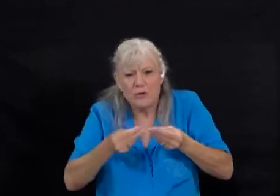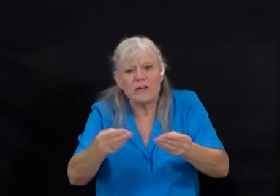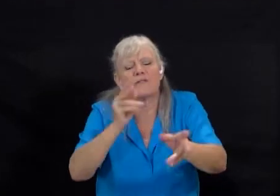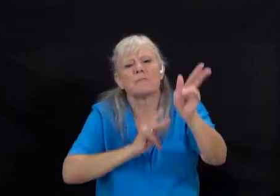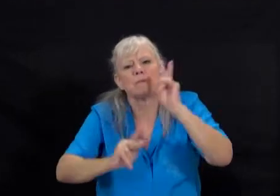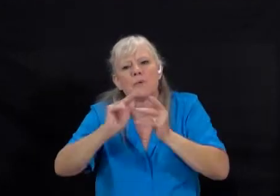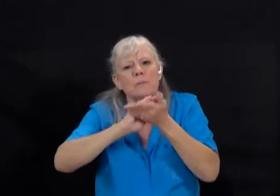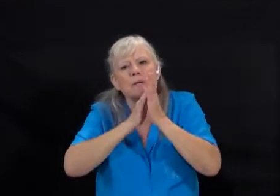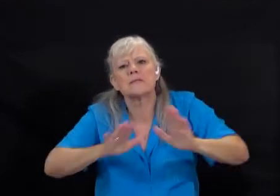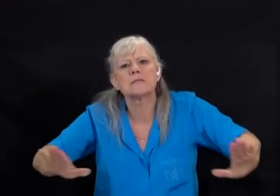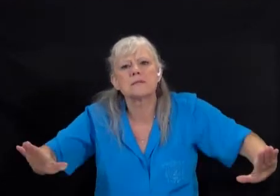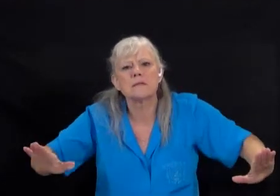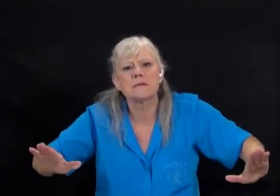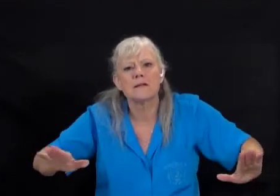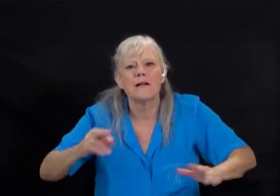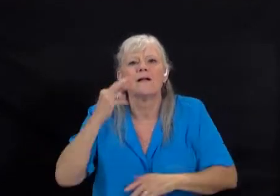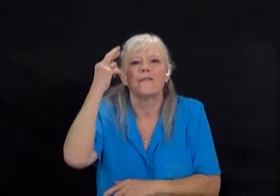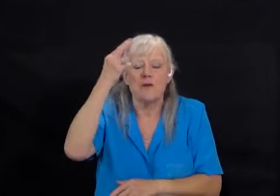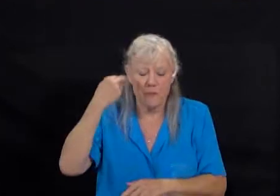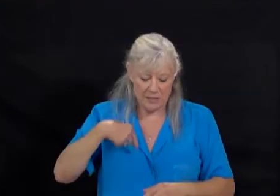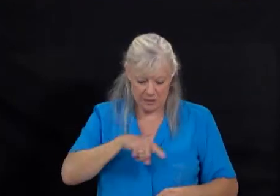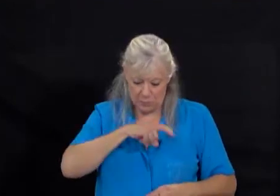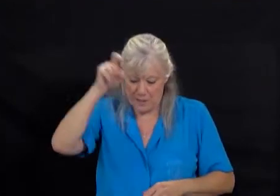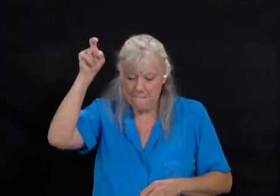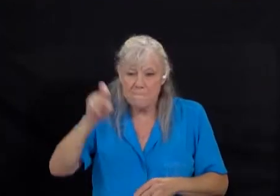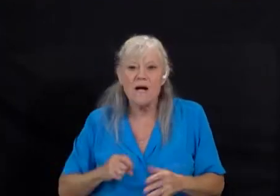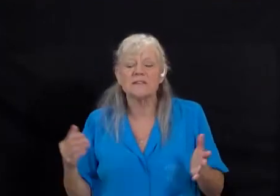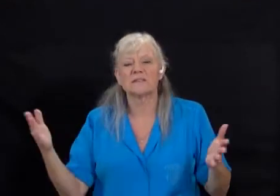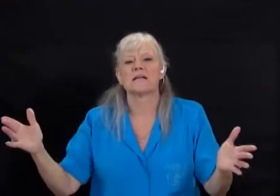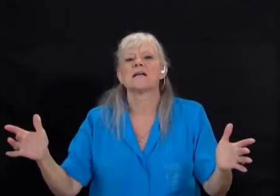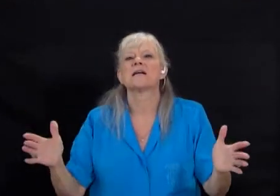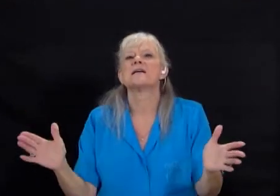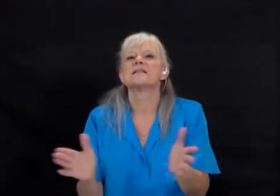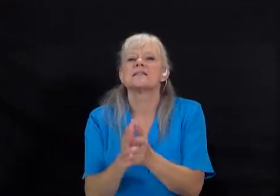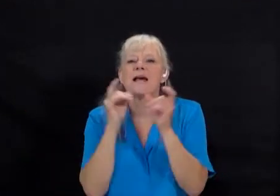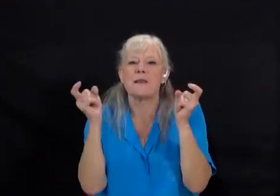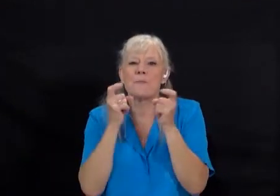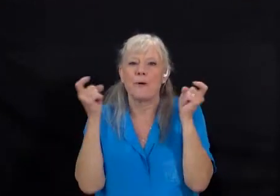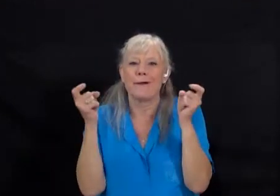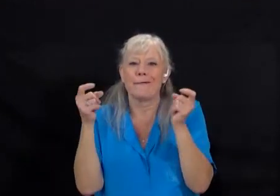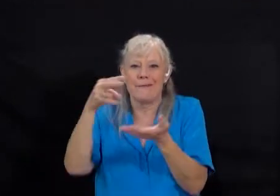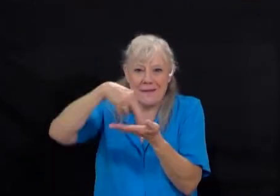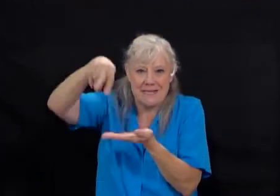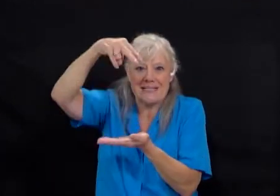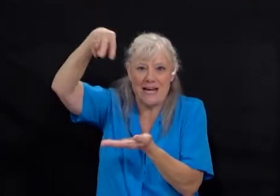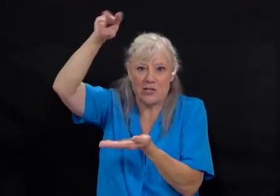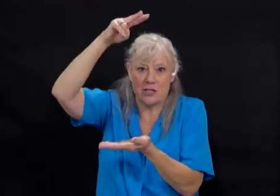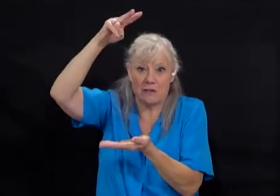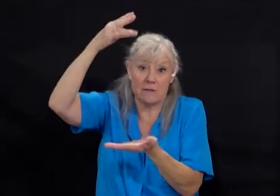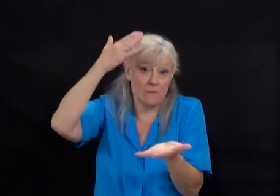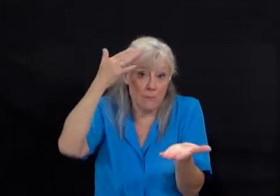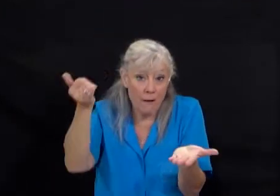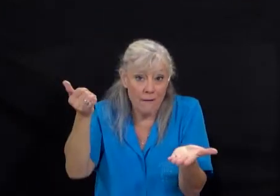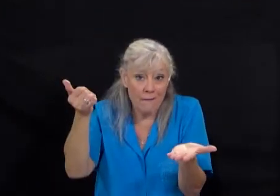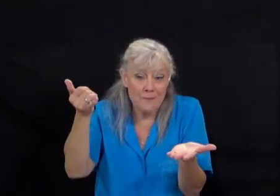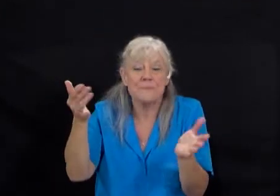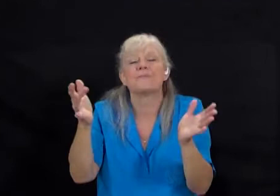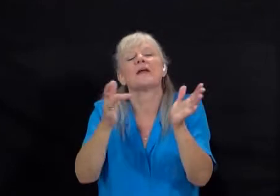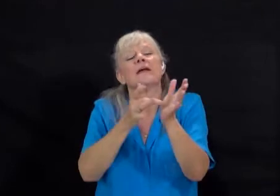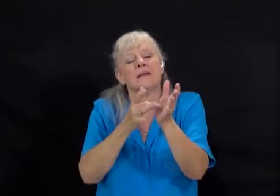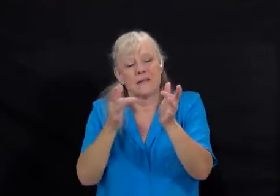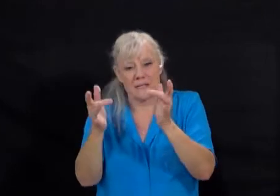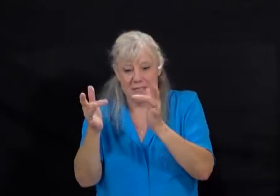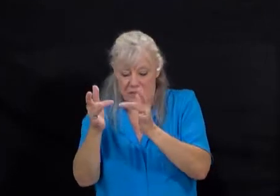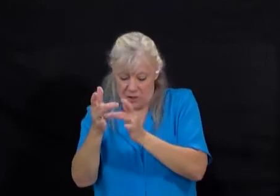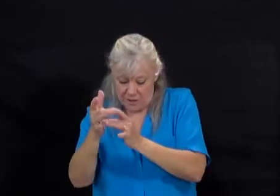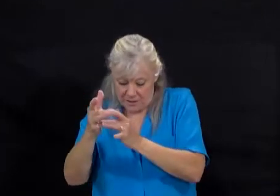The reason that we must rejoice at the Feast of Ascension is that Jesus pleads